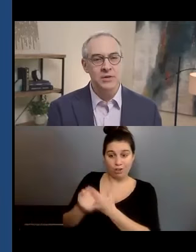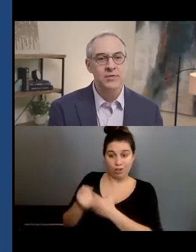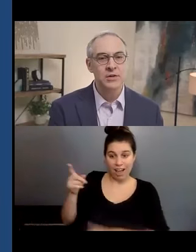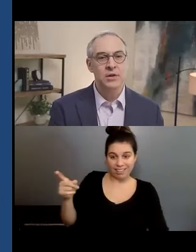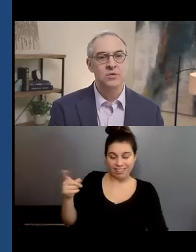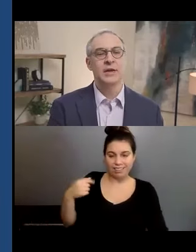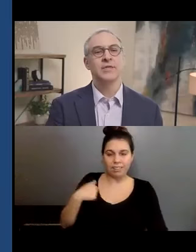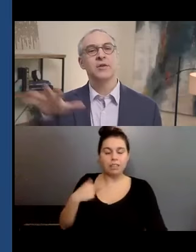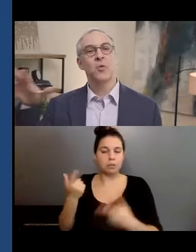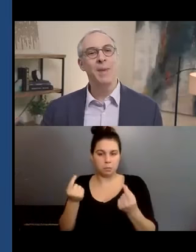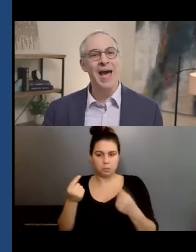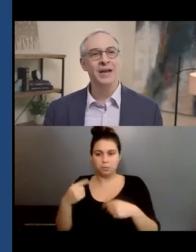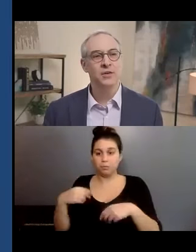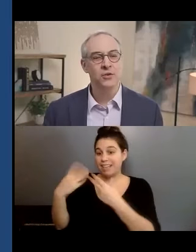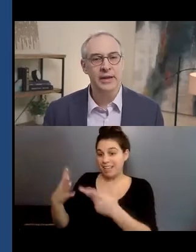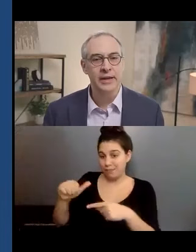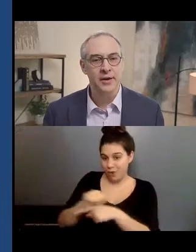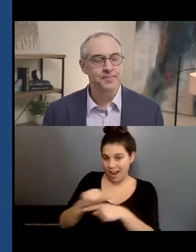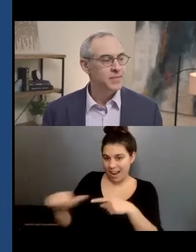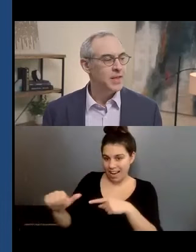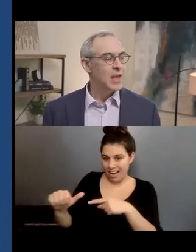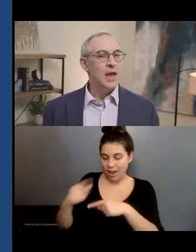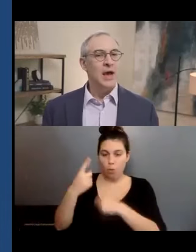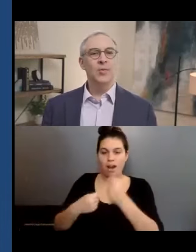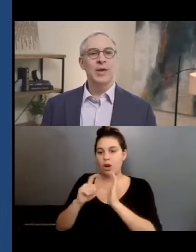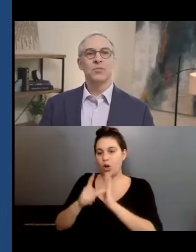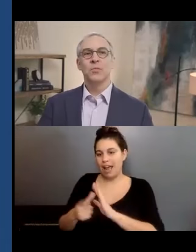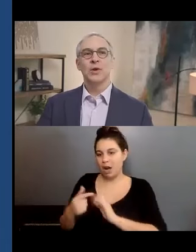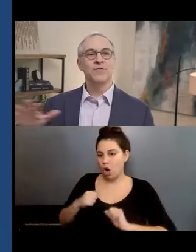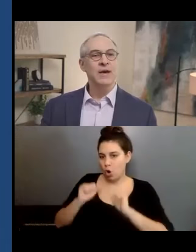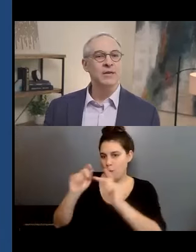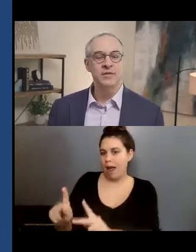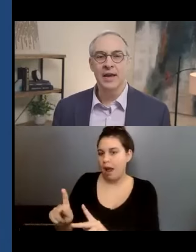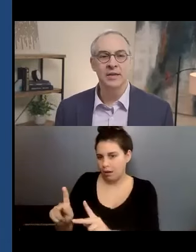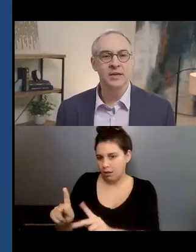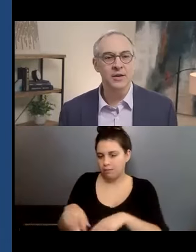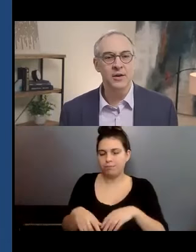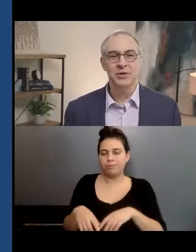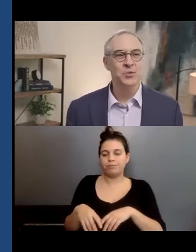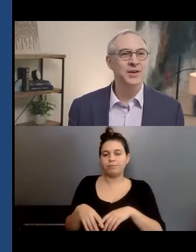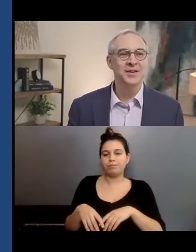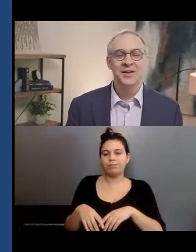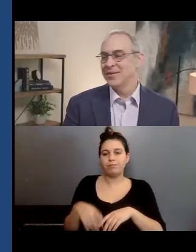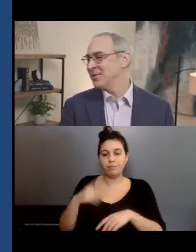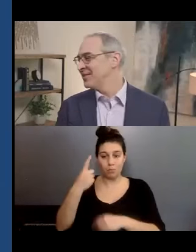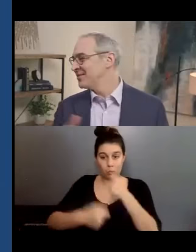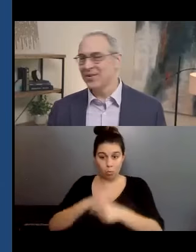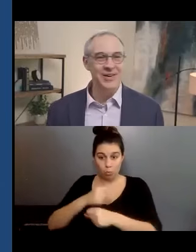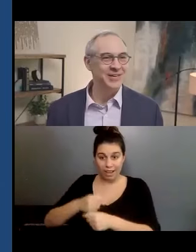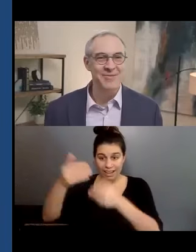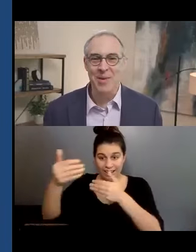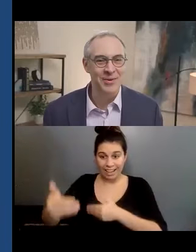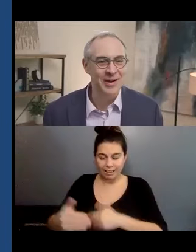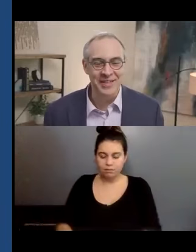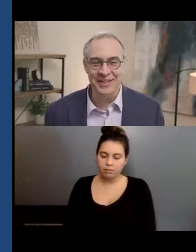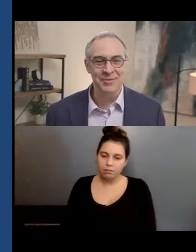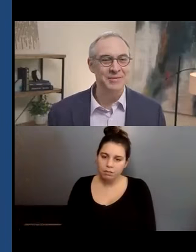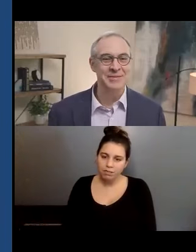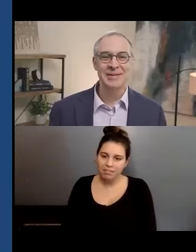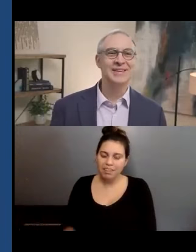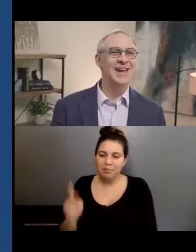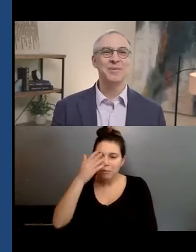I would give a training and then go back a year later. And what I found is in that year in between, people didn't remember